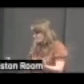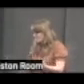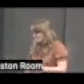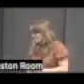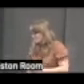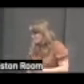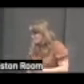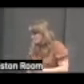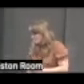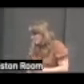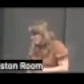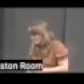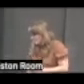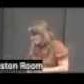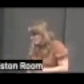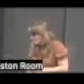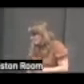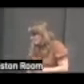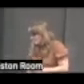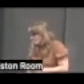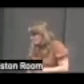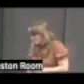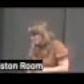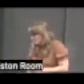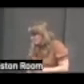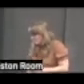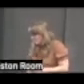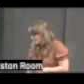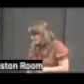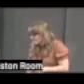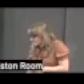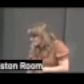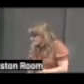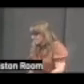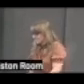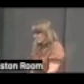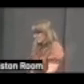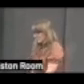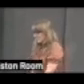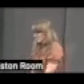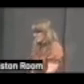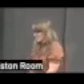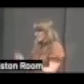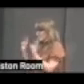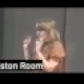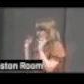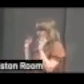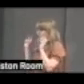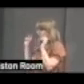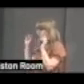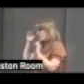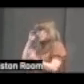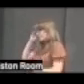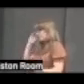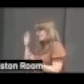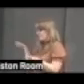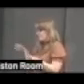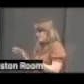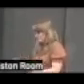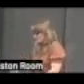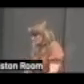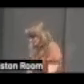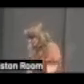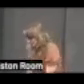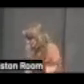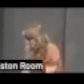present their genitals for the males to inspect. So here's what I would call a positive pre-mating